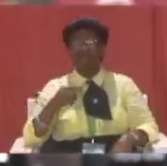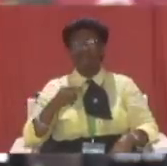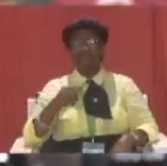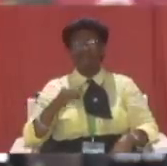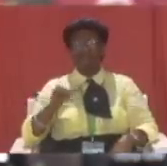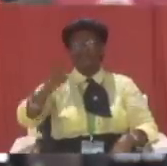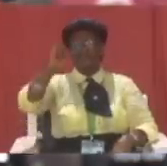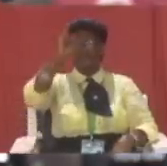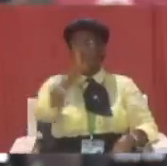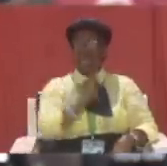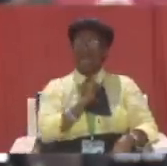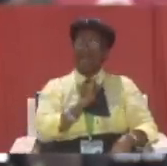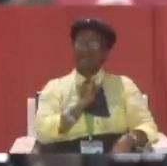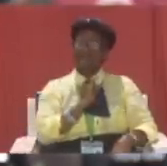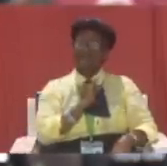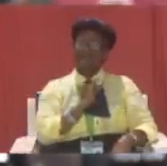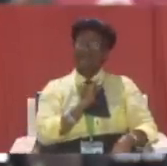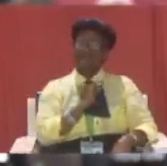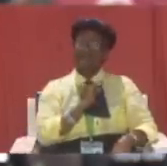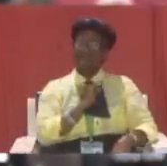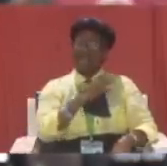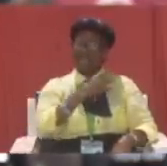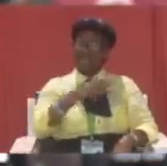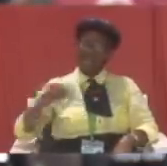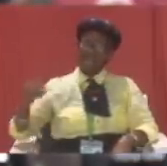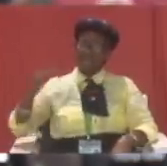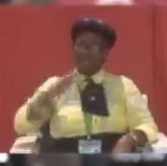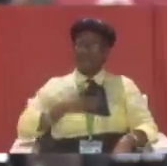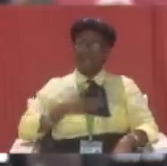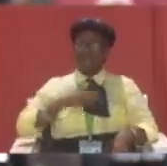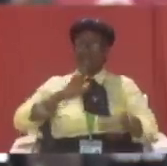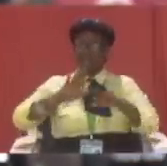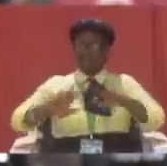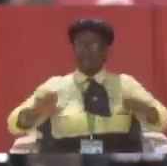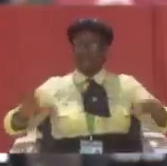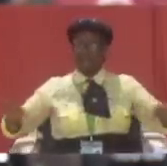I and my children.